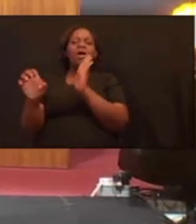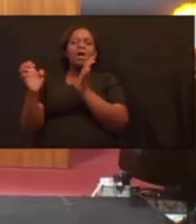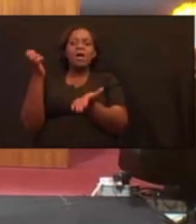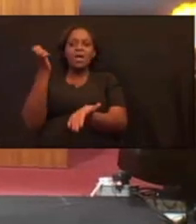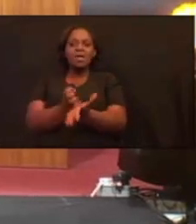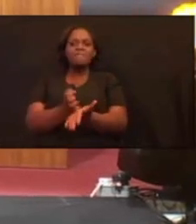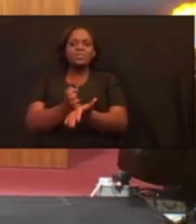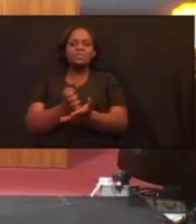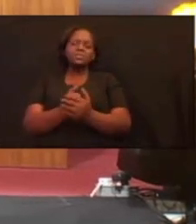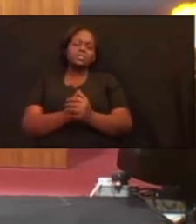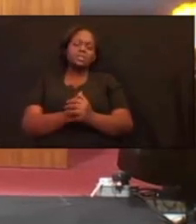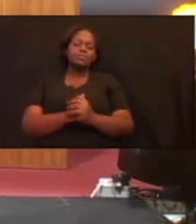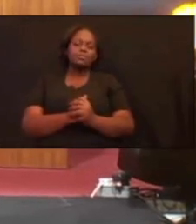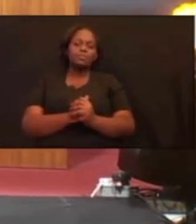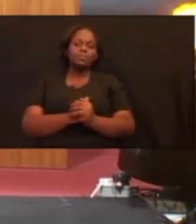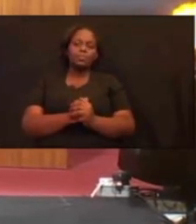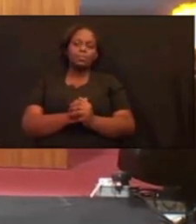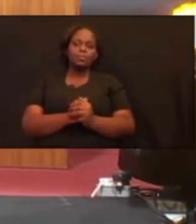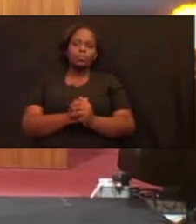Hallelujah. So